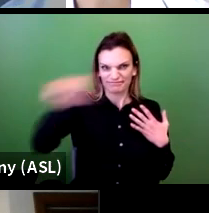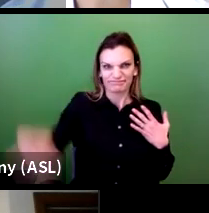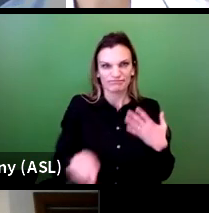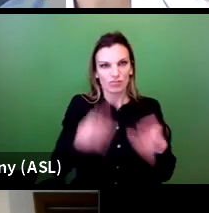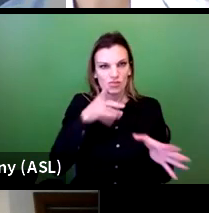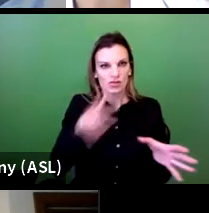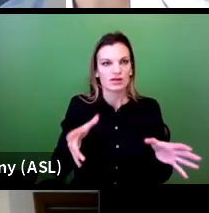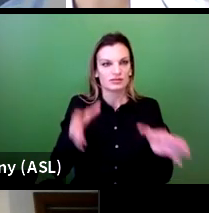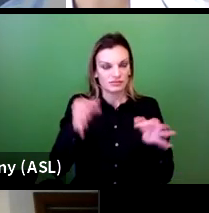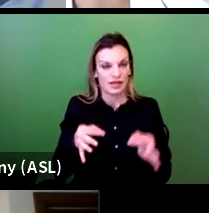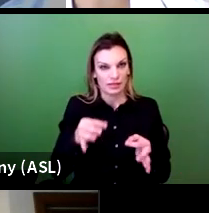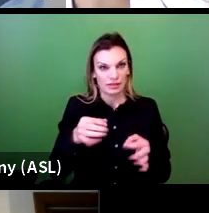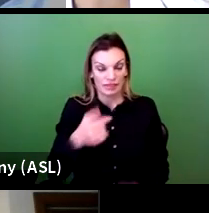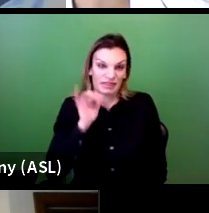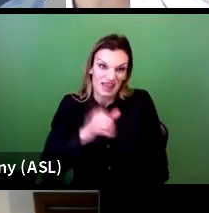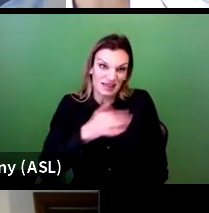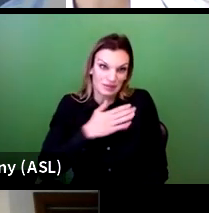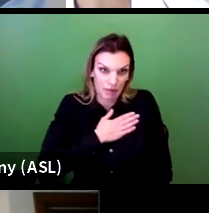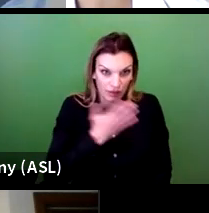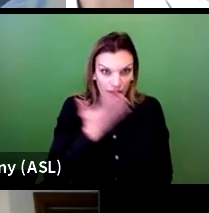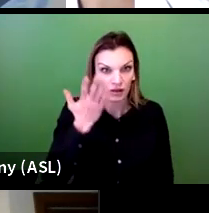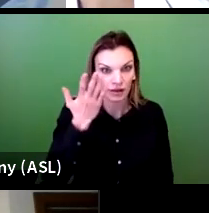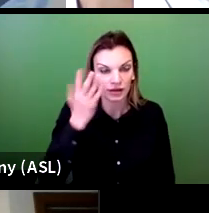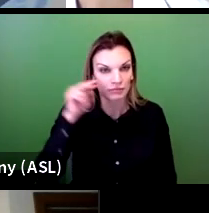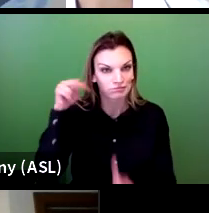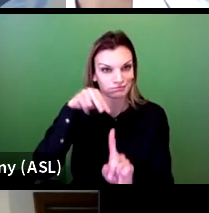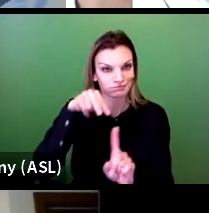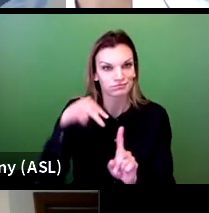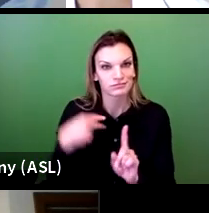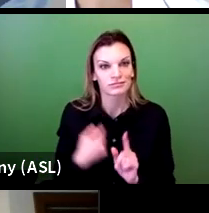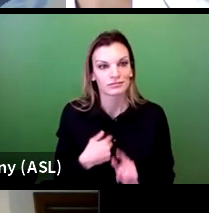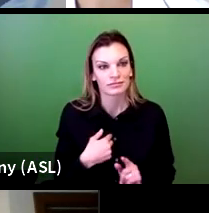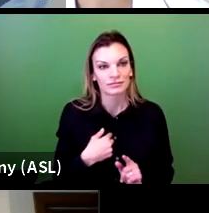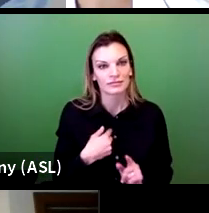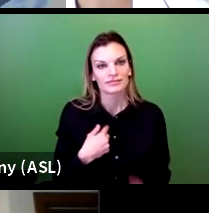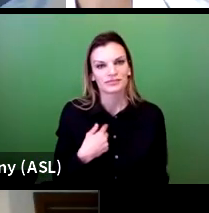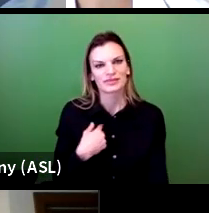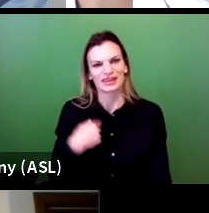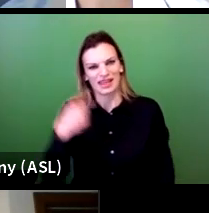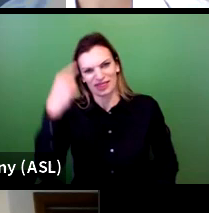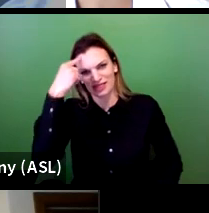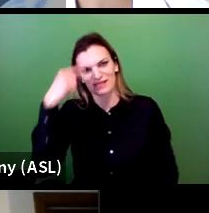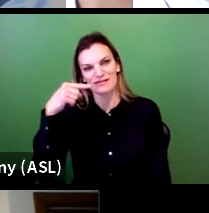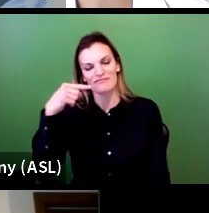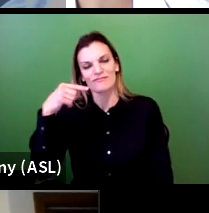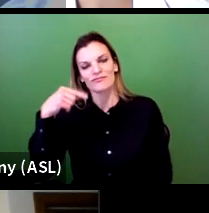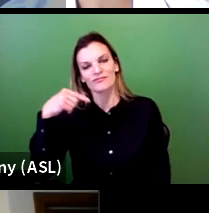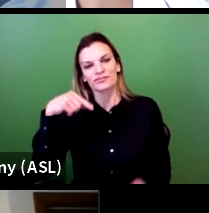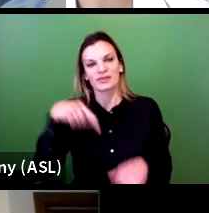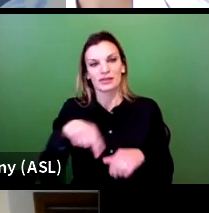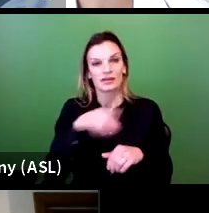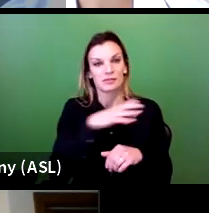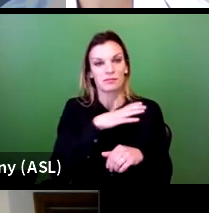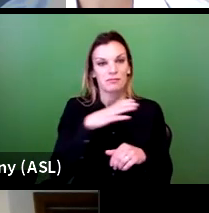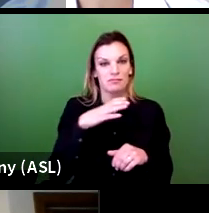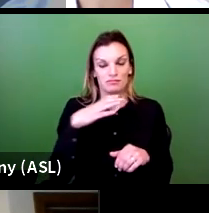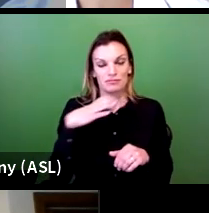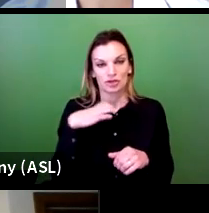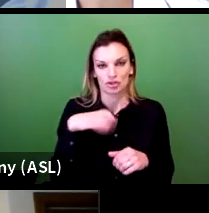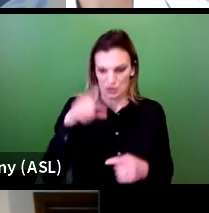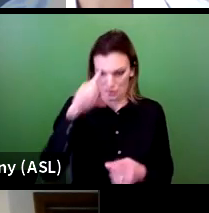That's my understanding. I think the commission's purpose is to